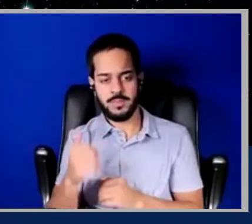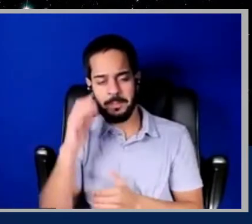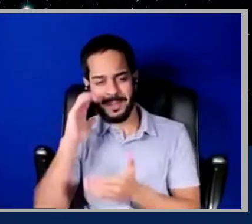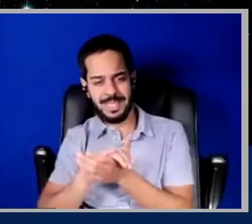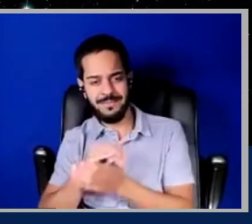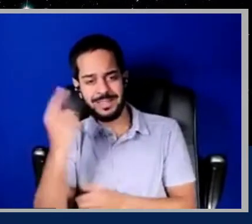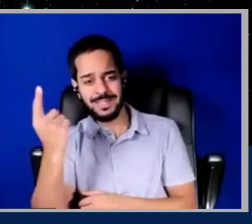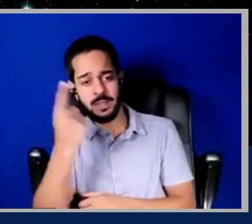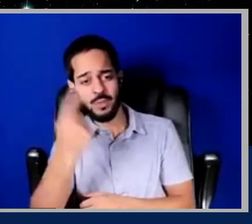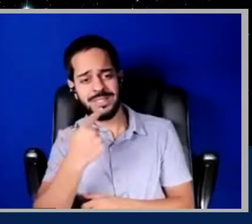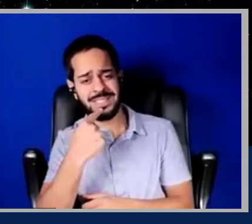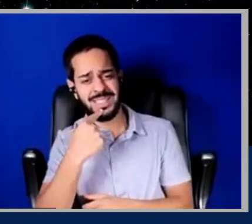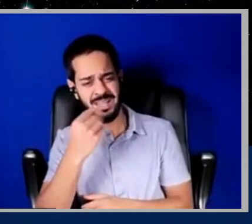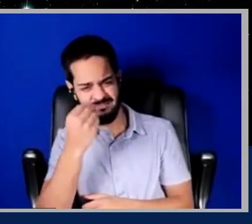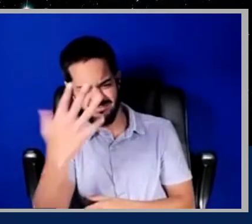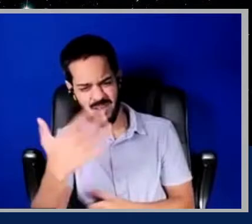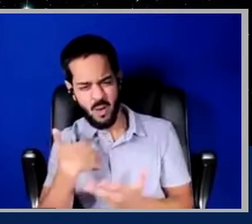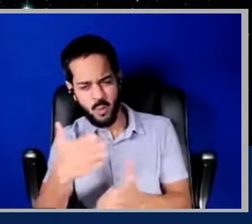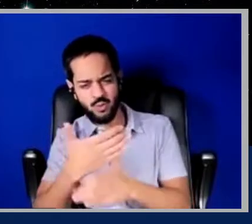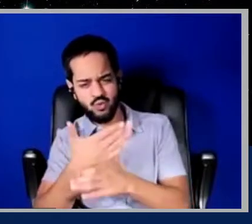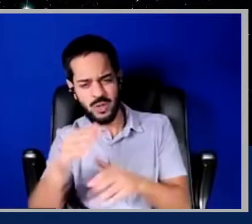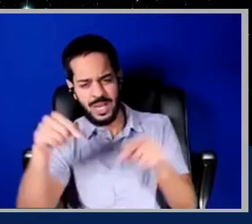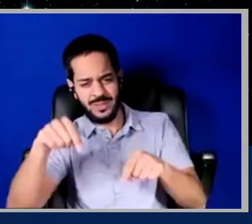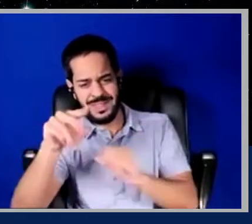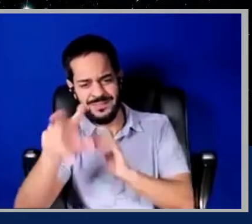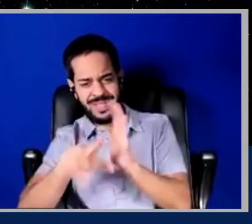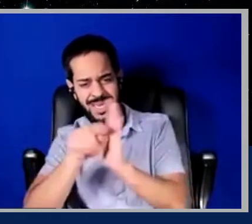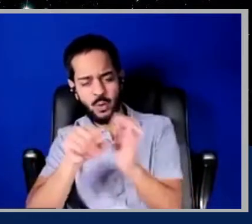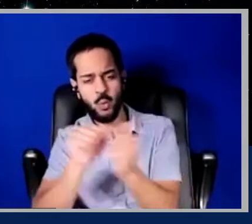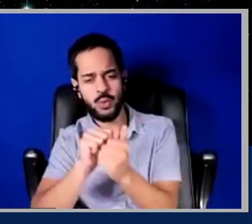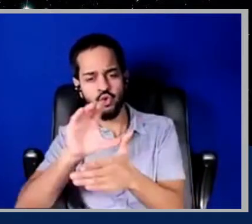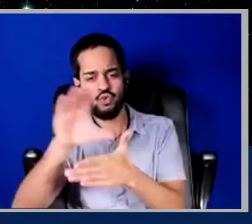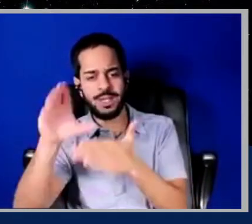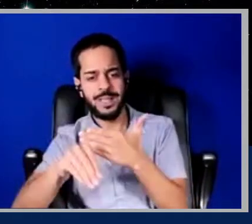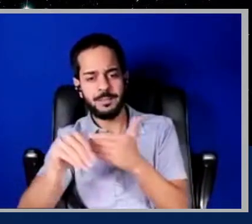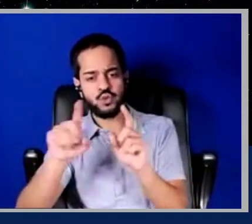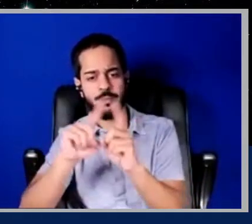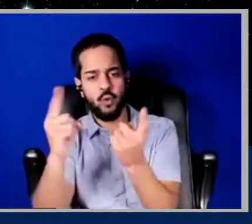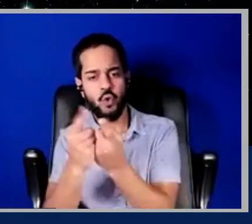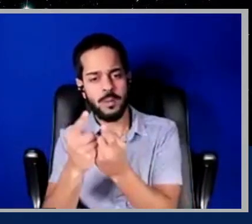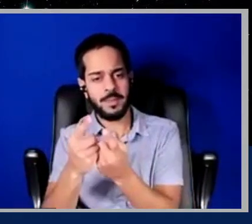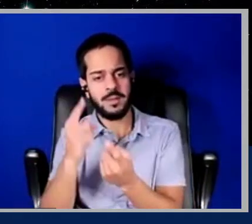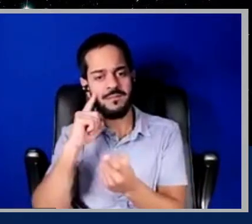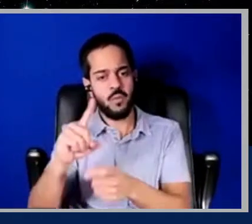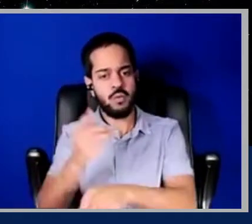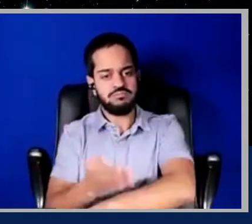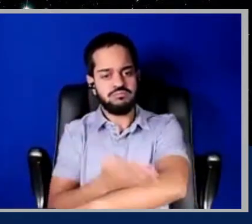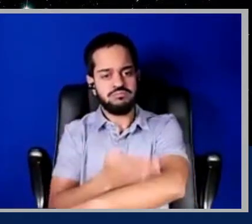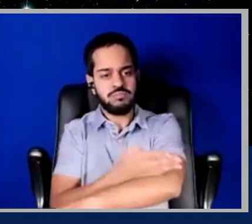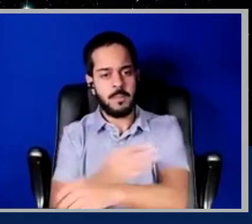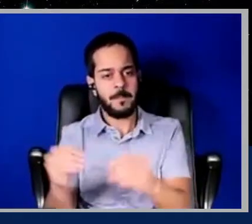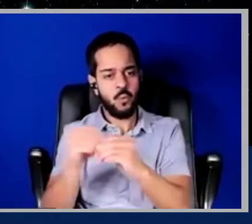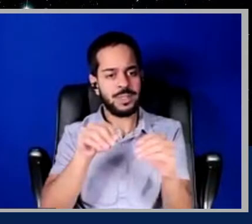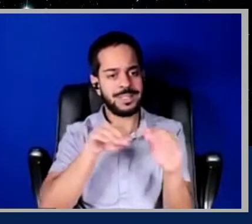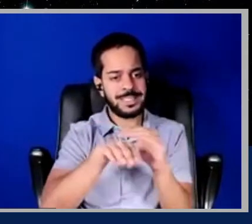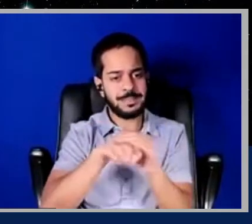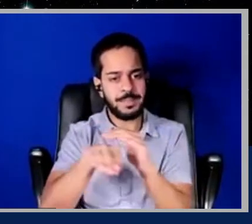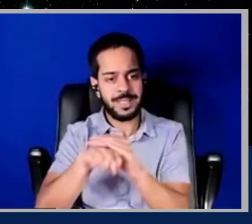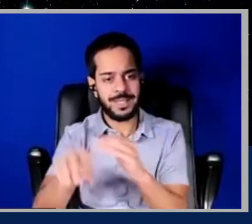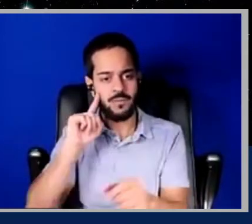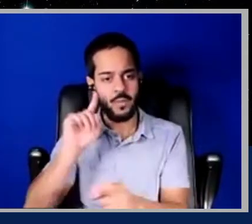with their curriculum department to have some ideas about ways that they can increase the accessibility there in their